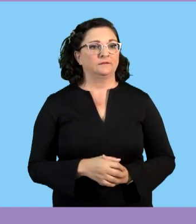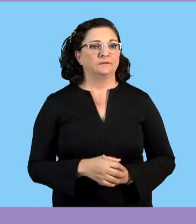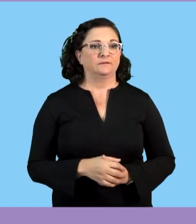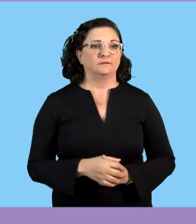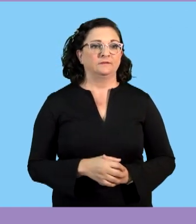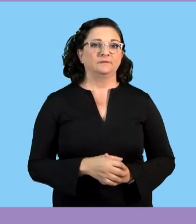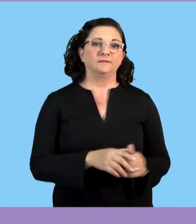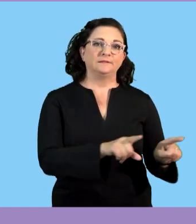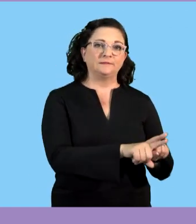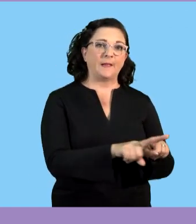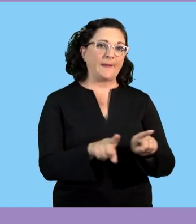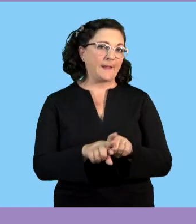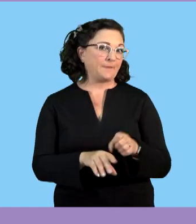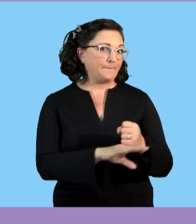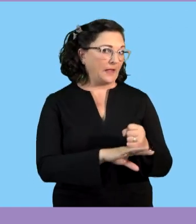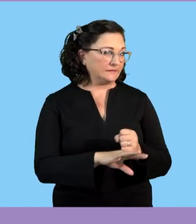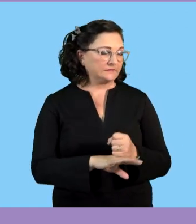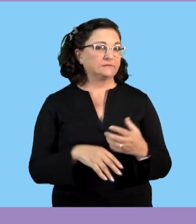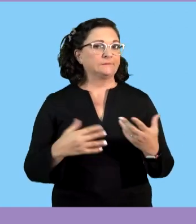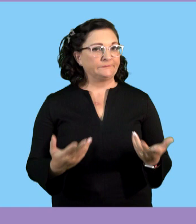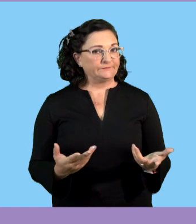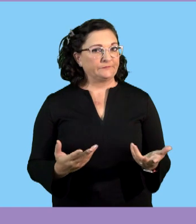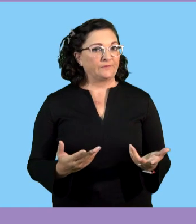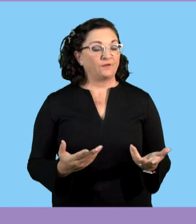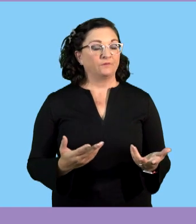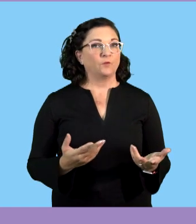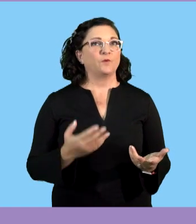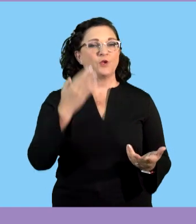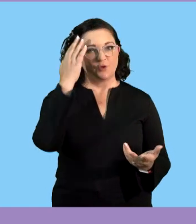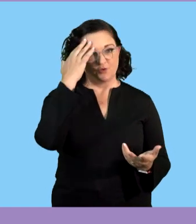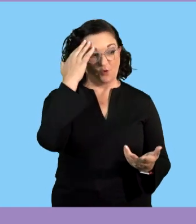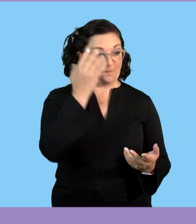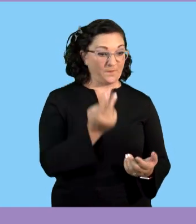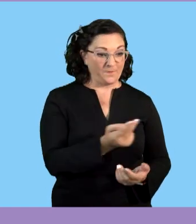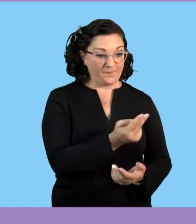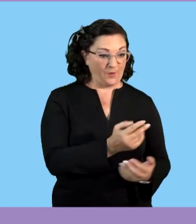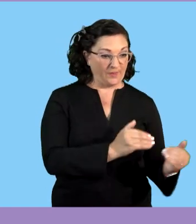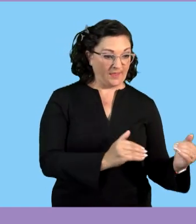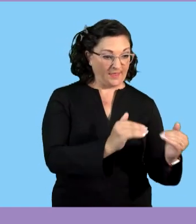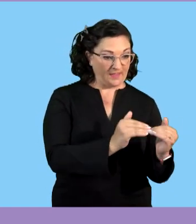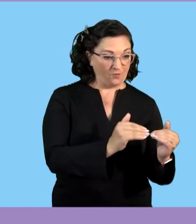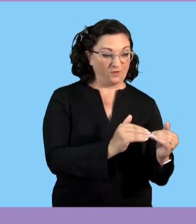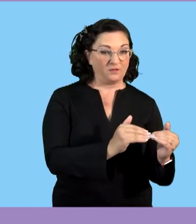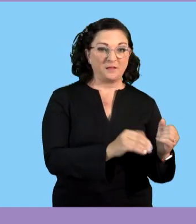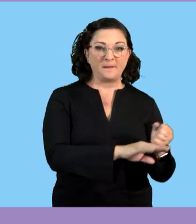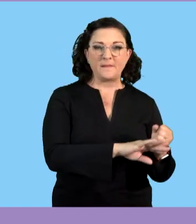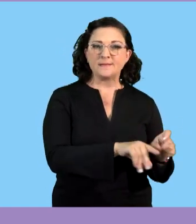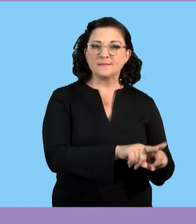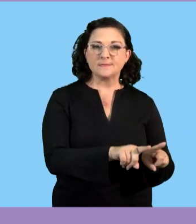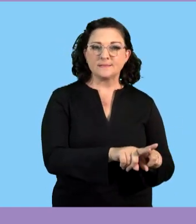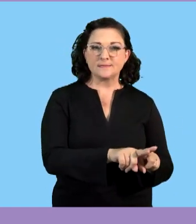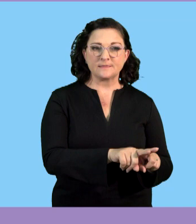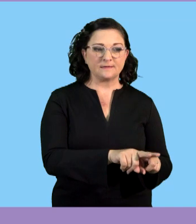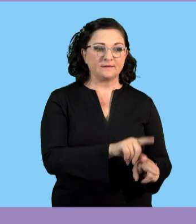powers have the same base. So what does that mean for us? Because they are equal and they have the same base,